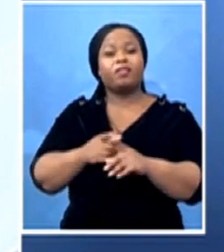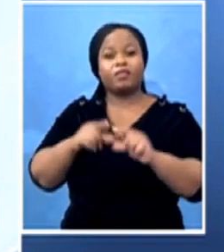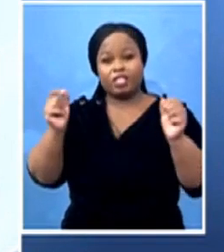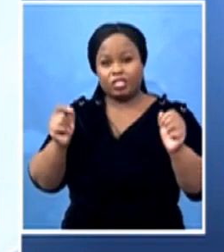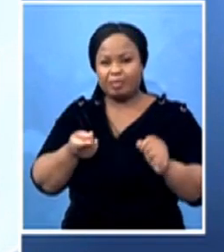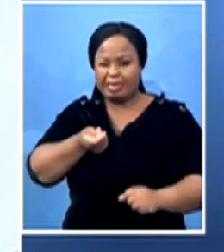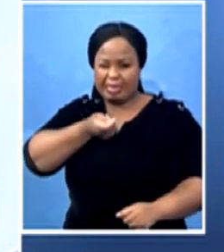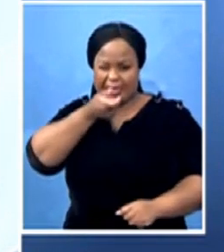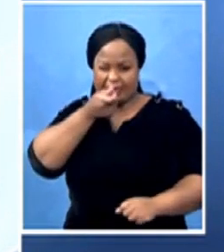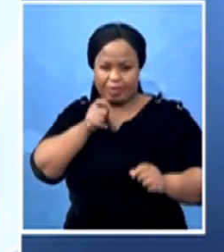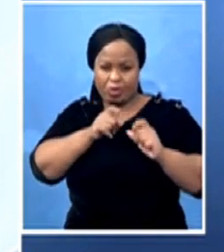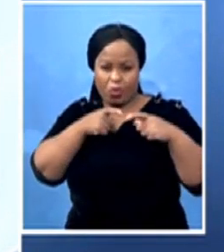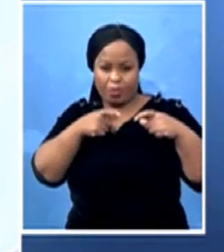established